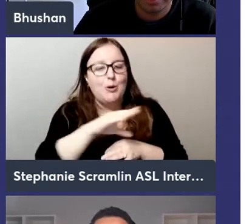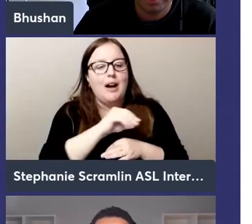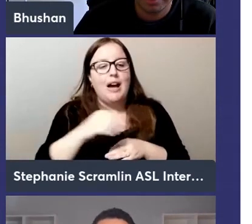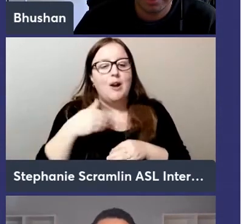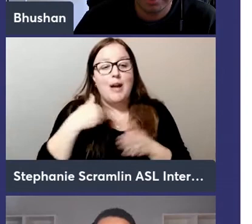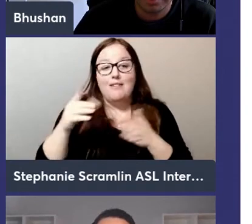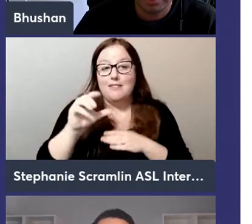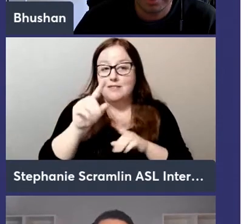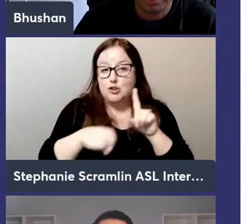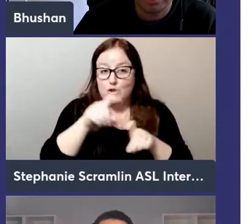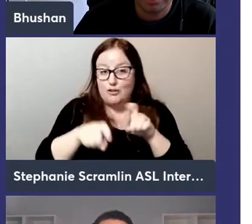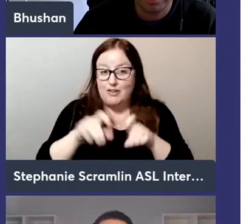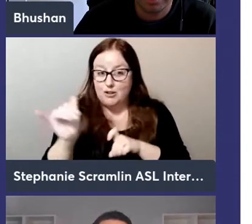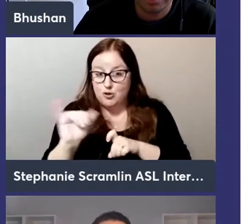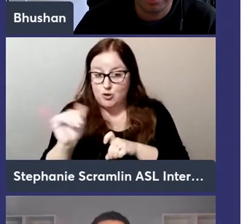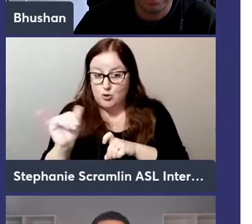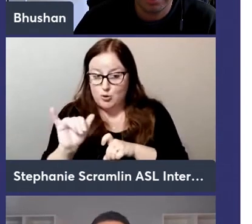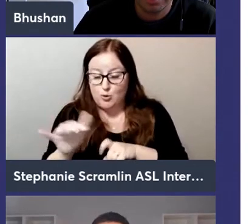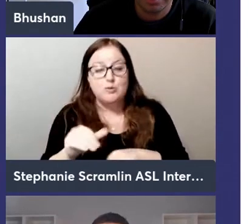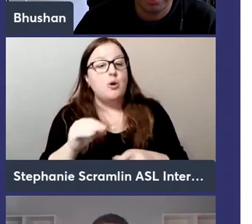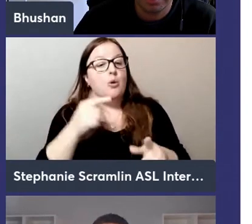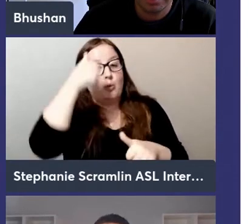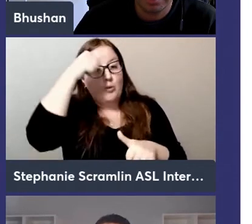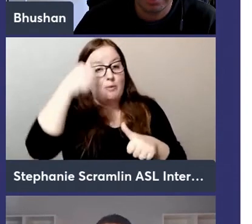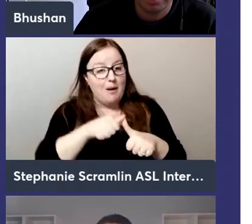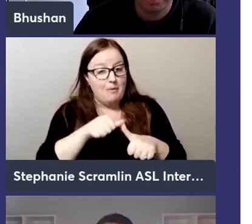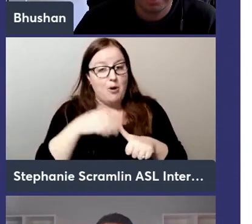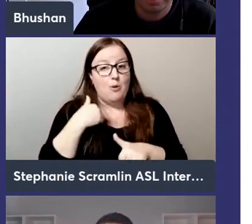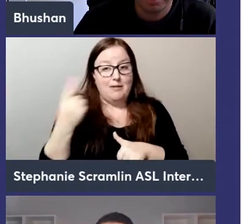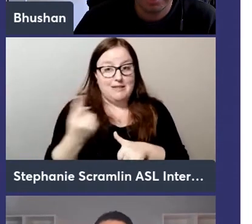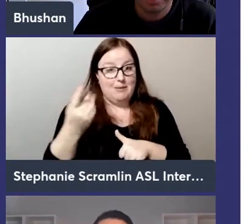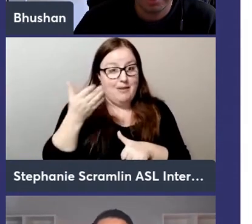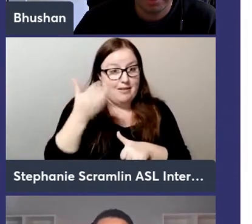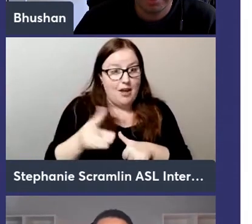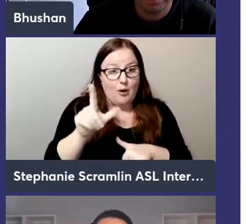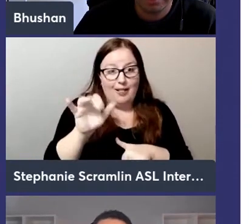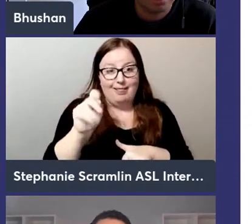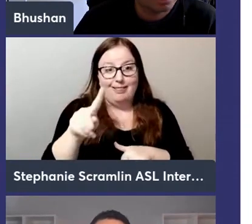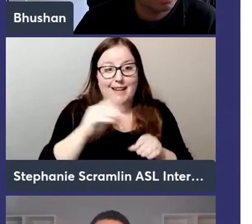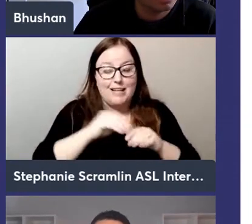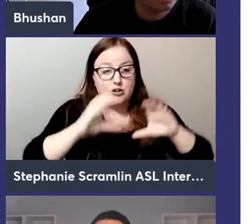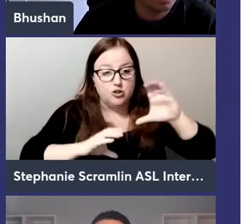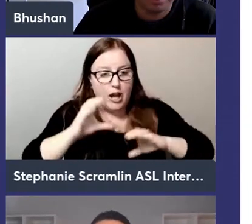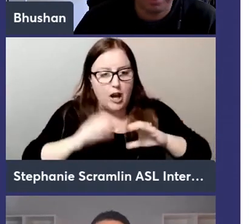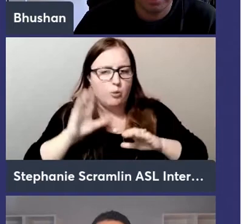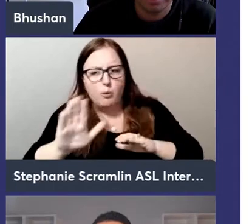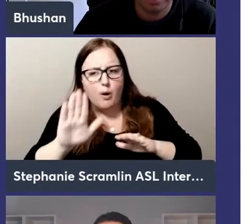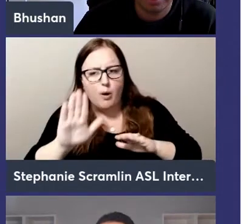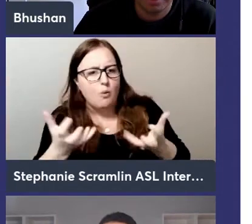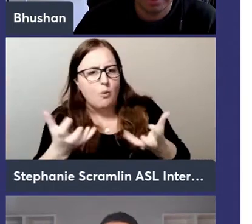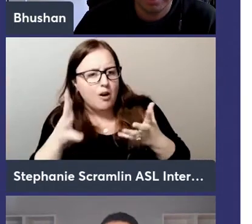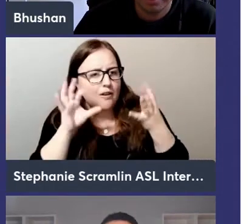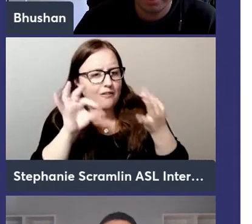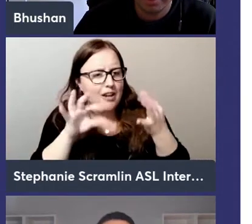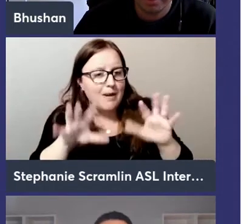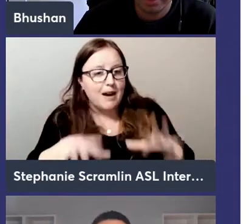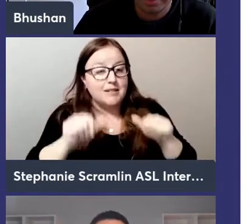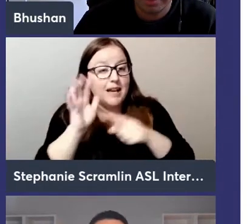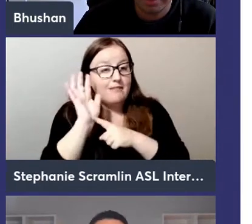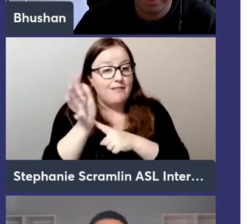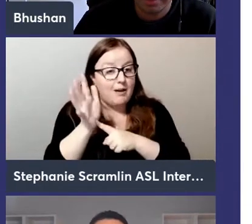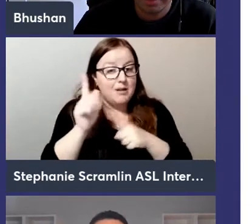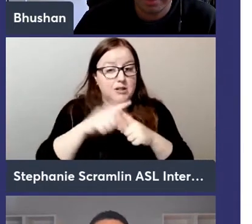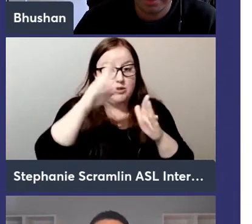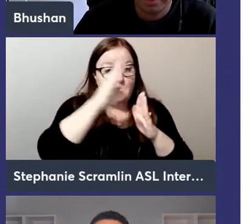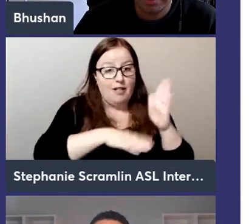survey. So keep in mind, there's something out there. There's a link in the chat. We want to hear from you. So take 5 minutes, complete the